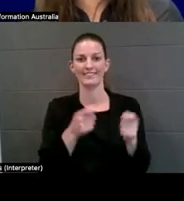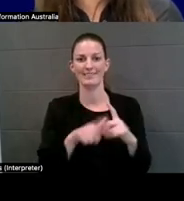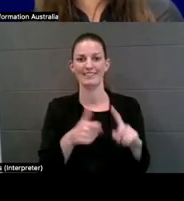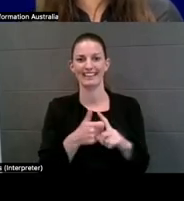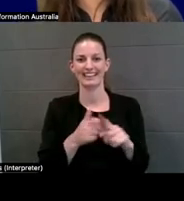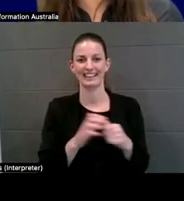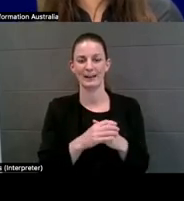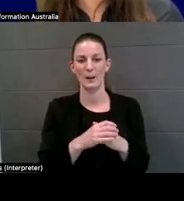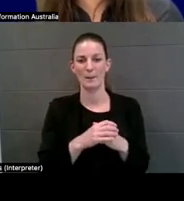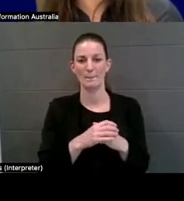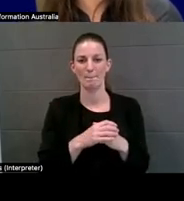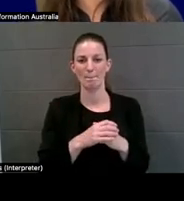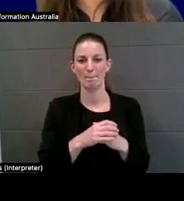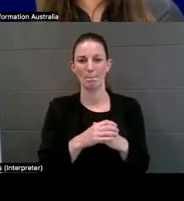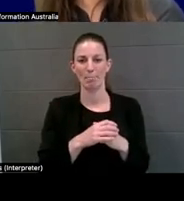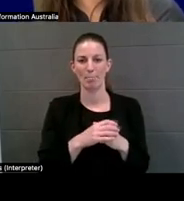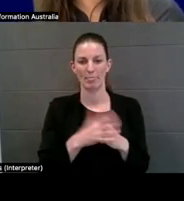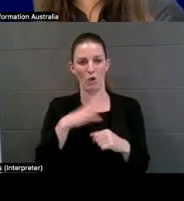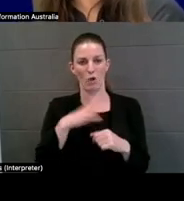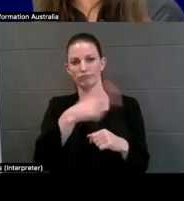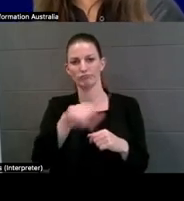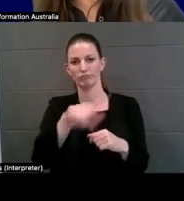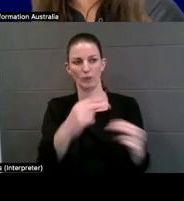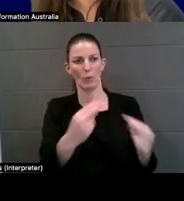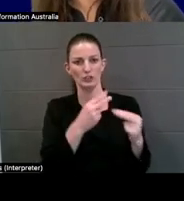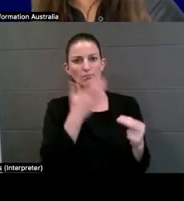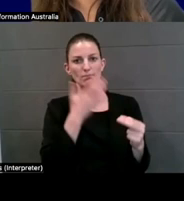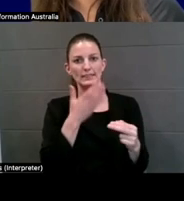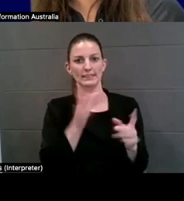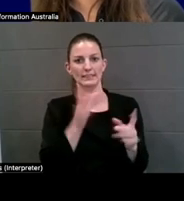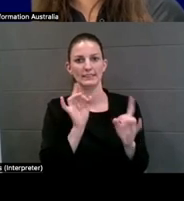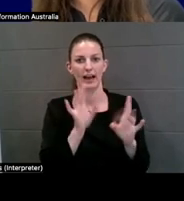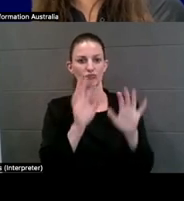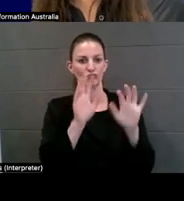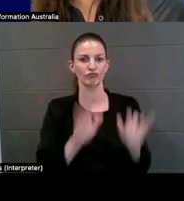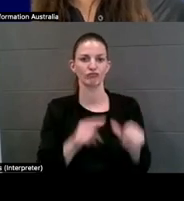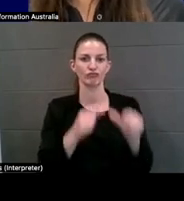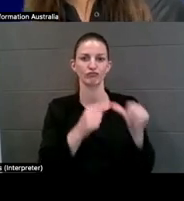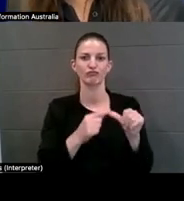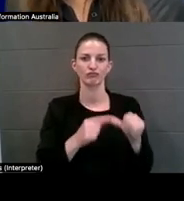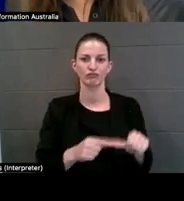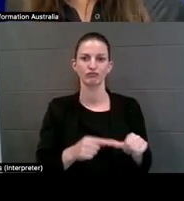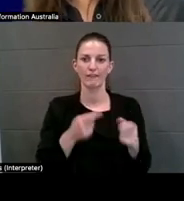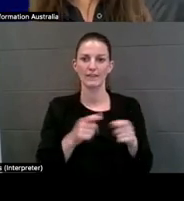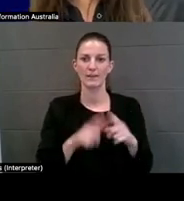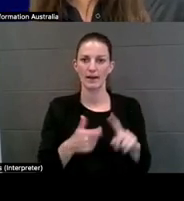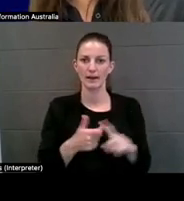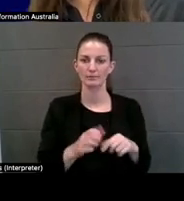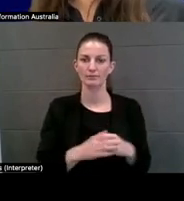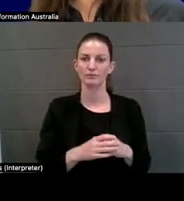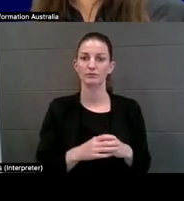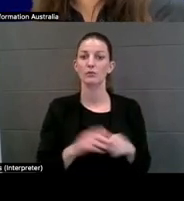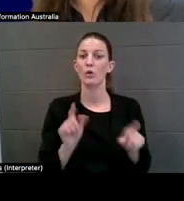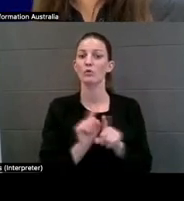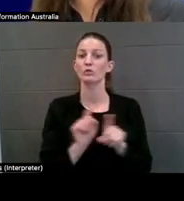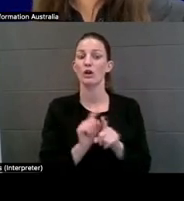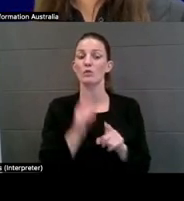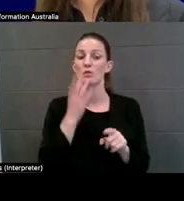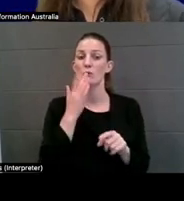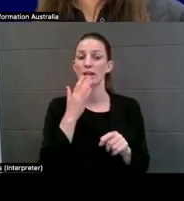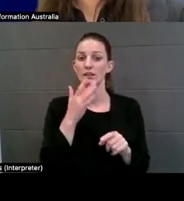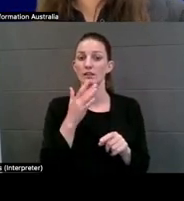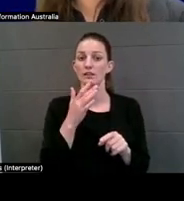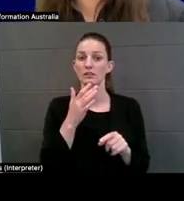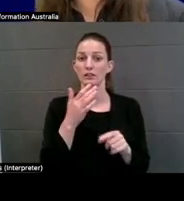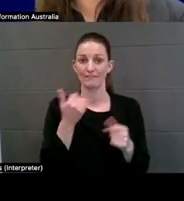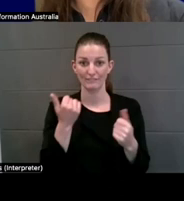our audience to start filling that in. You will, when you leave the webinar, you will also get a prompt pop up via